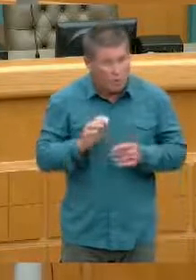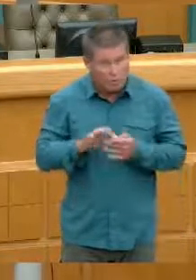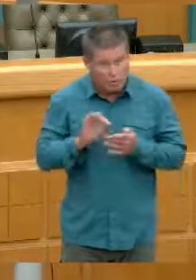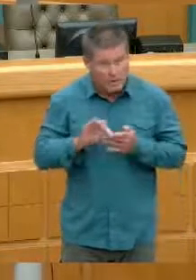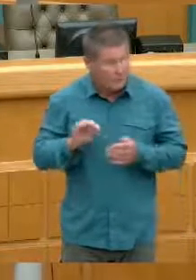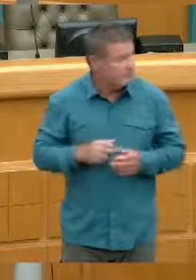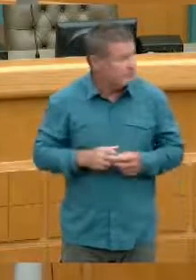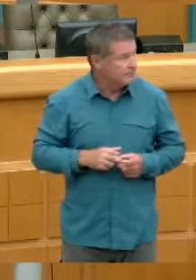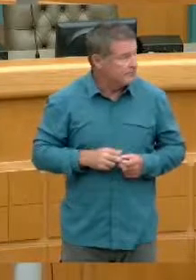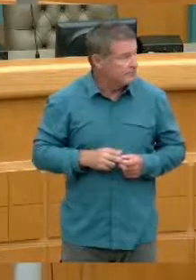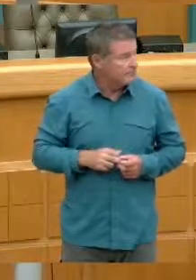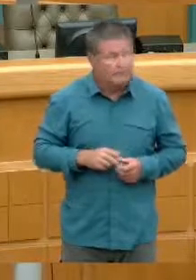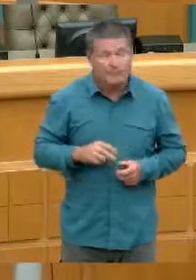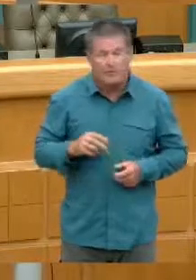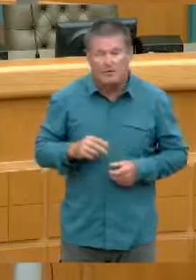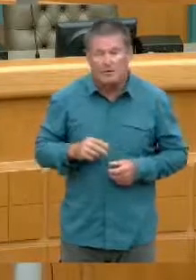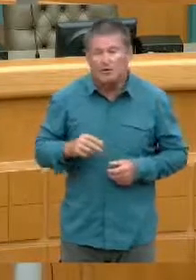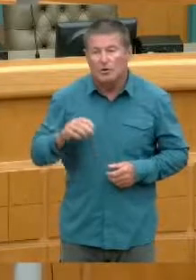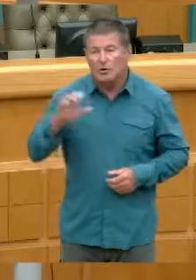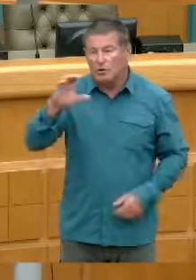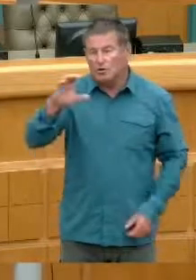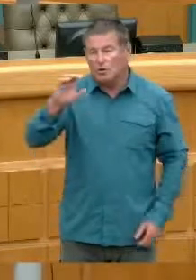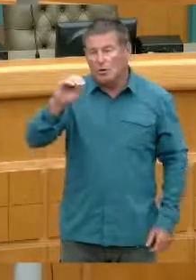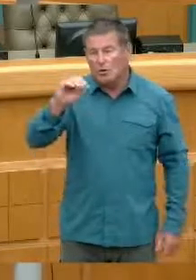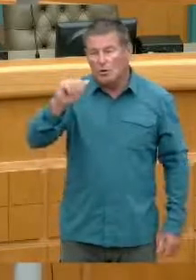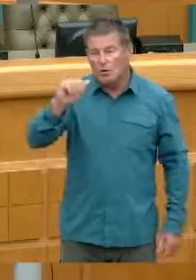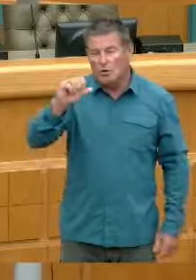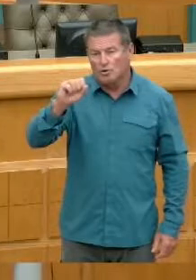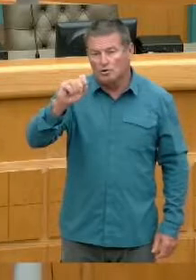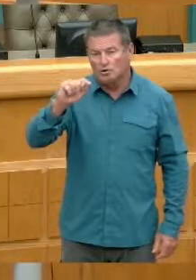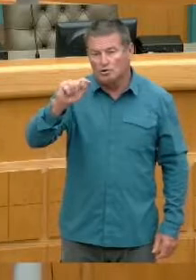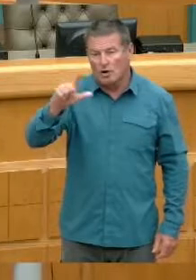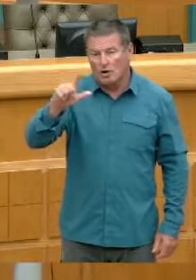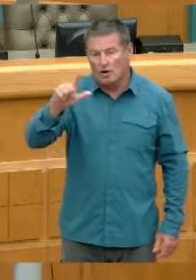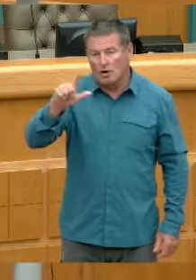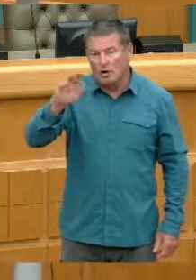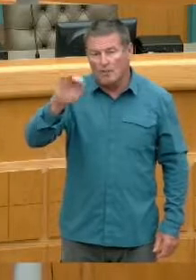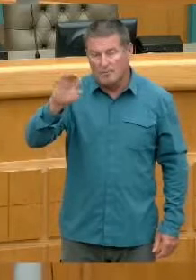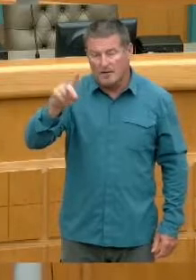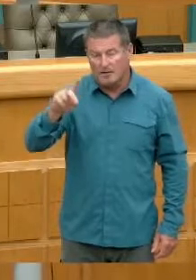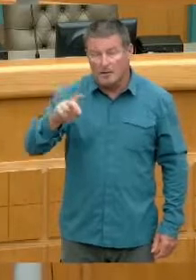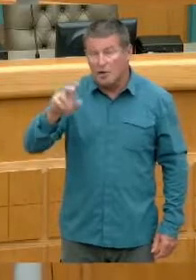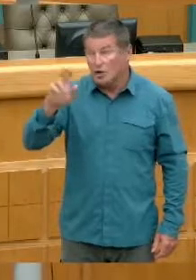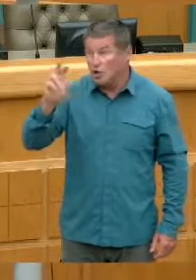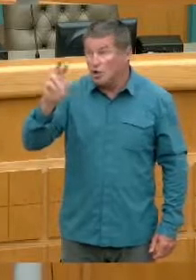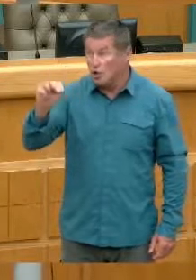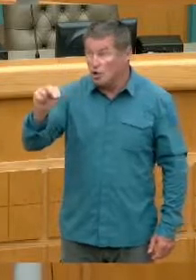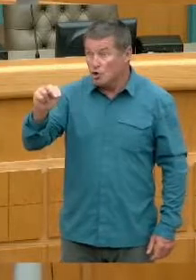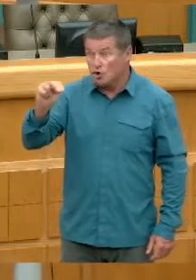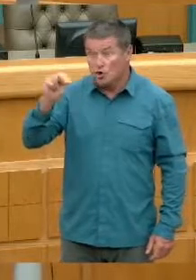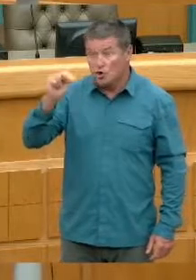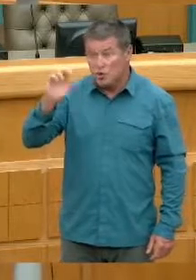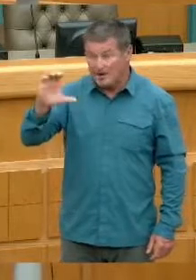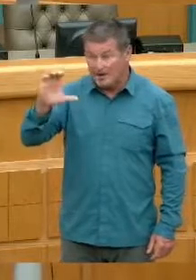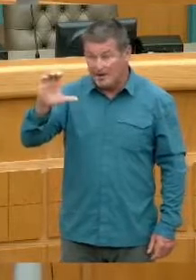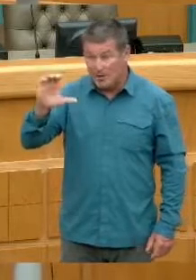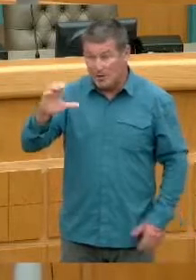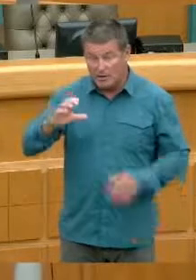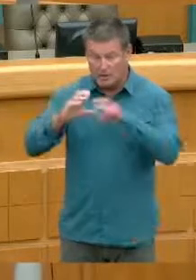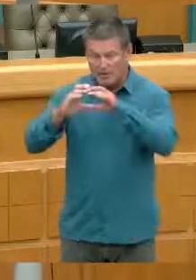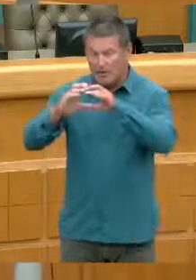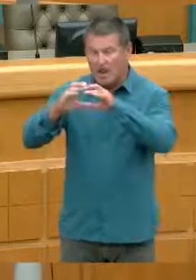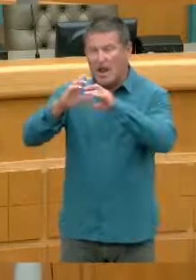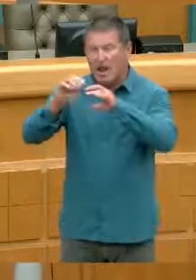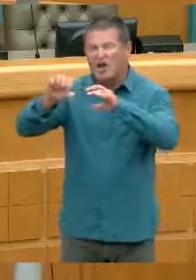This is a zoomed-in view on the Coastal Bend area where we break out Nueces County in orange from the rest of the Coastal Bend, the other